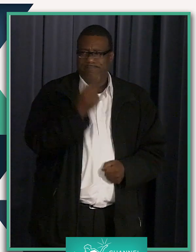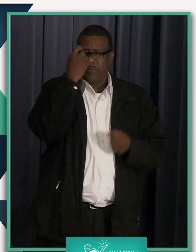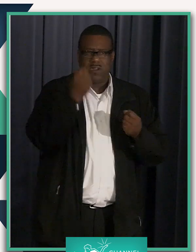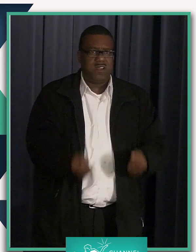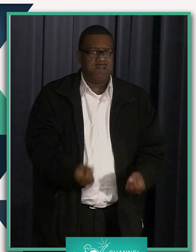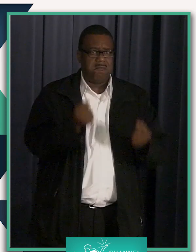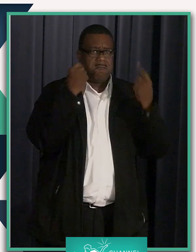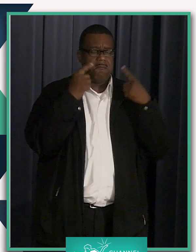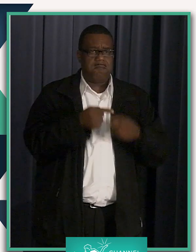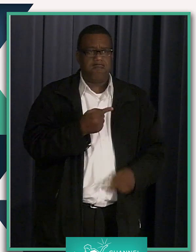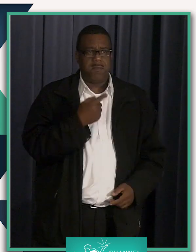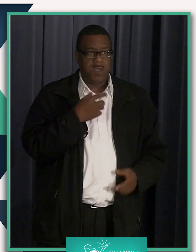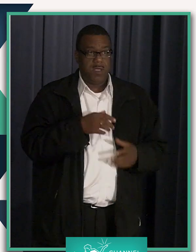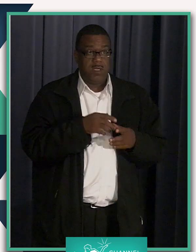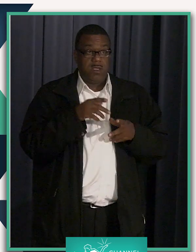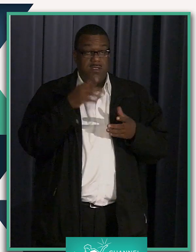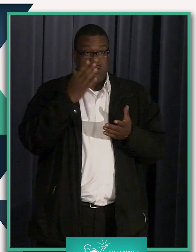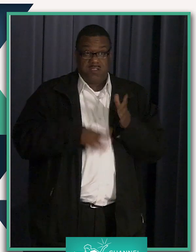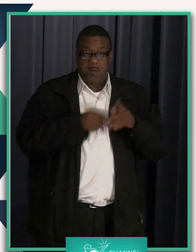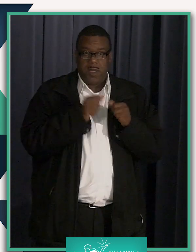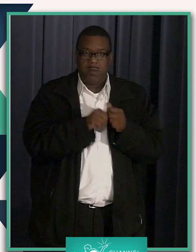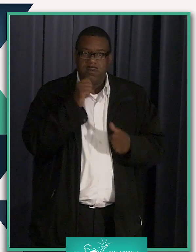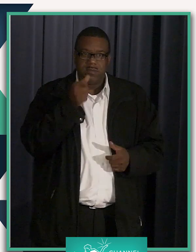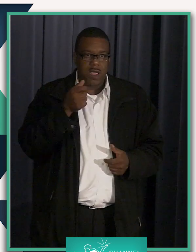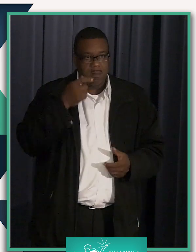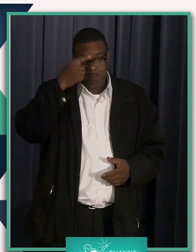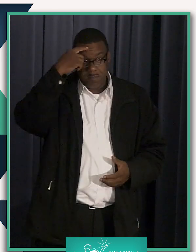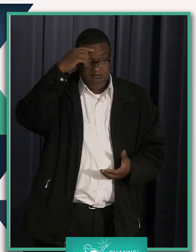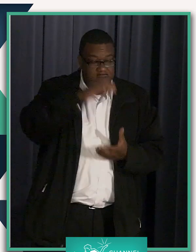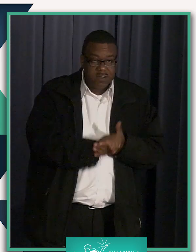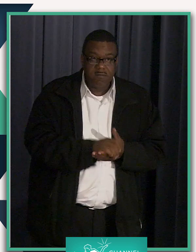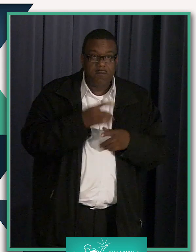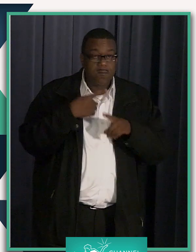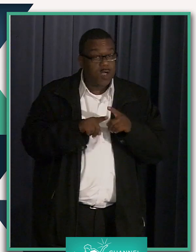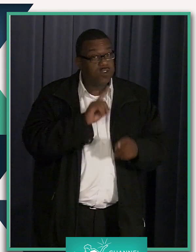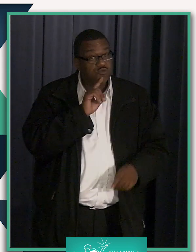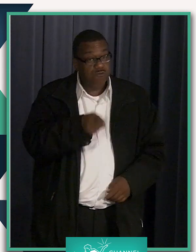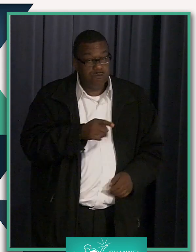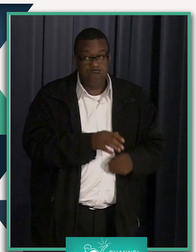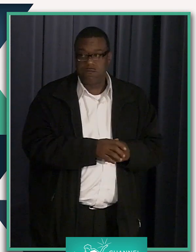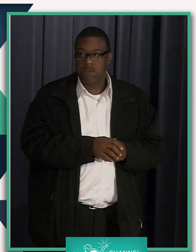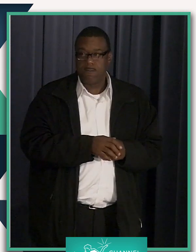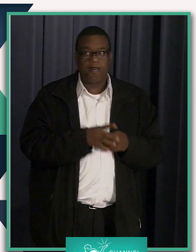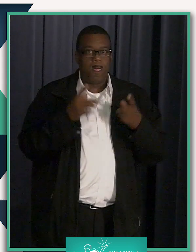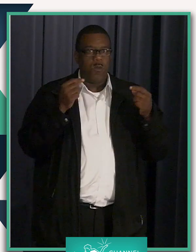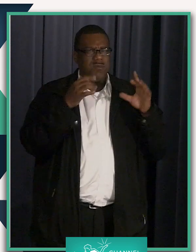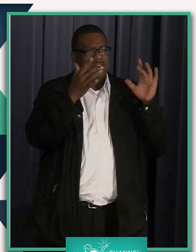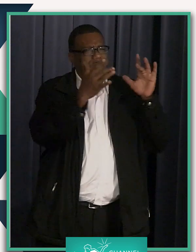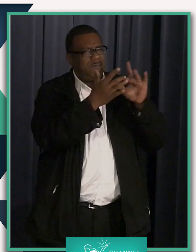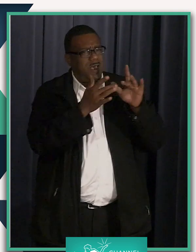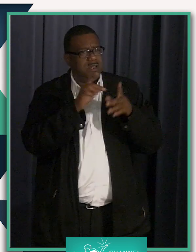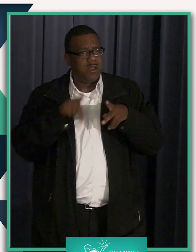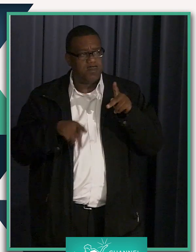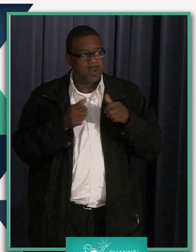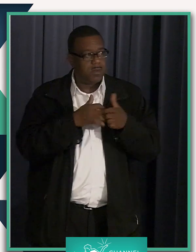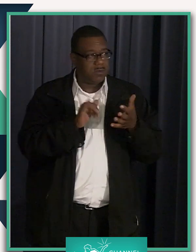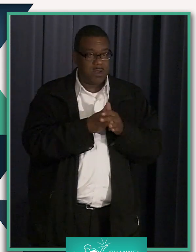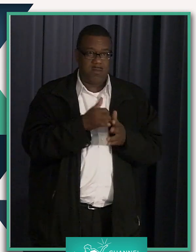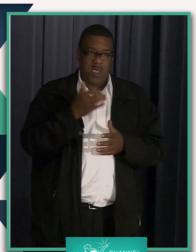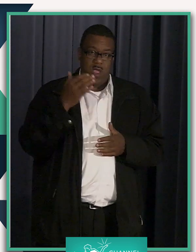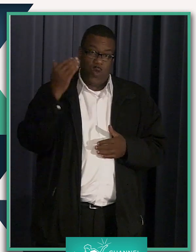nobody's ever seen anything like it, they don't believe it. But it's true. And so we need you to reach out to folks. You know somebody in your life has got